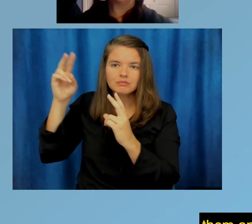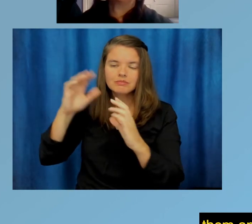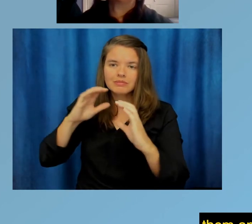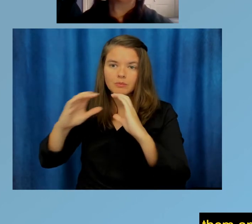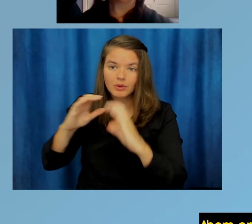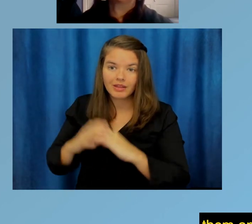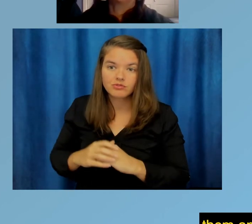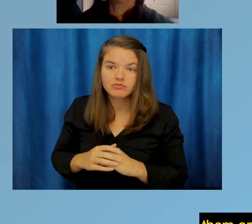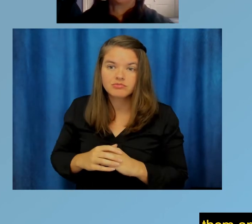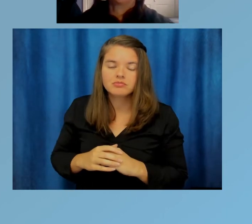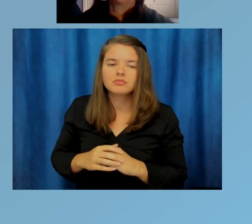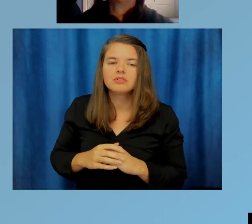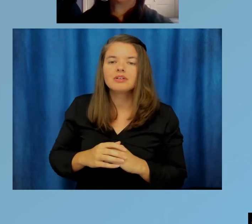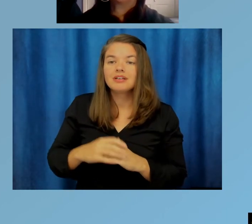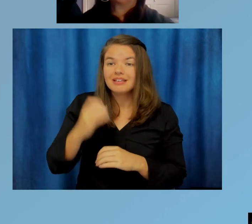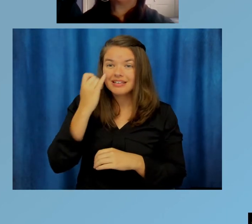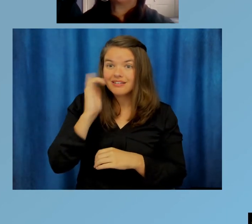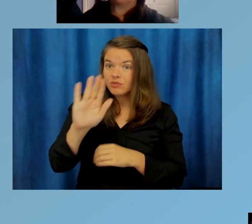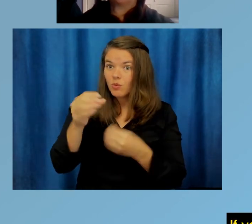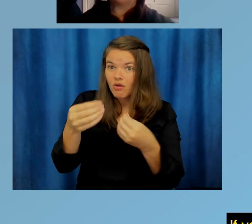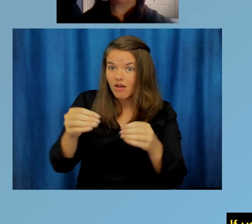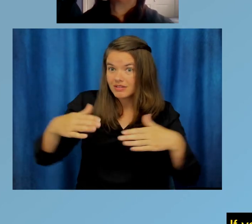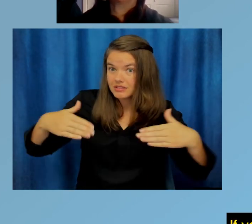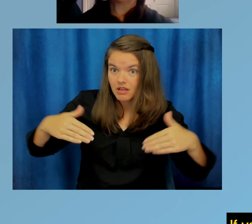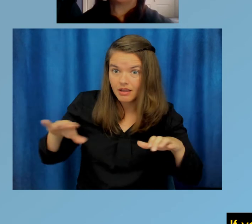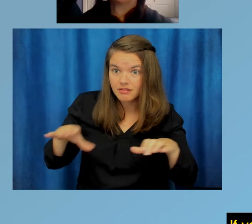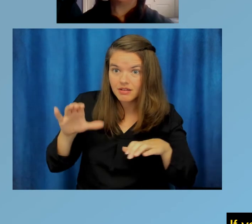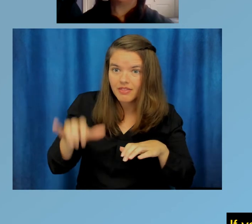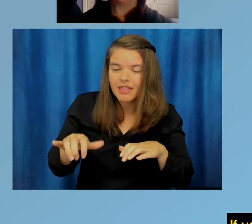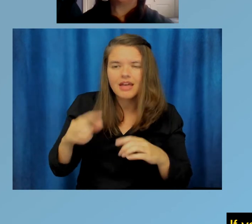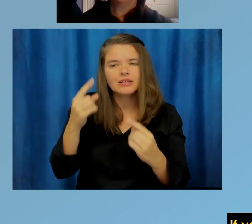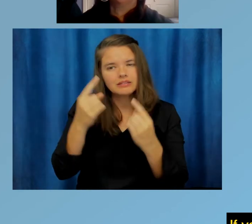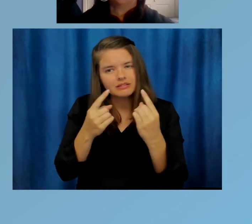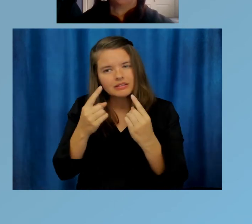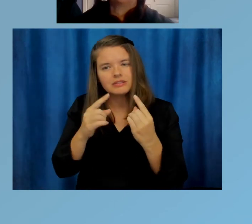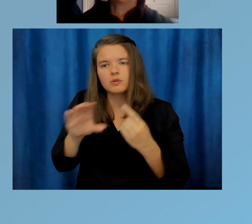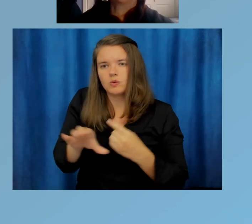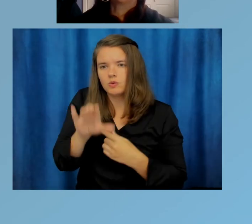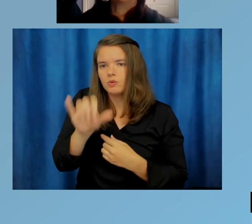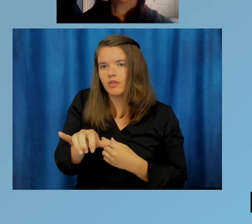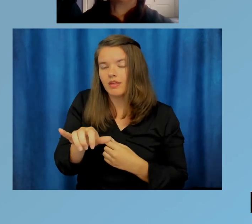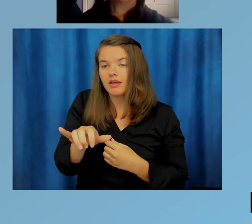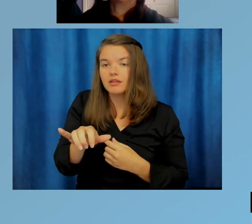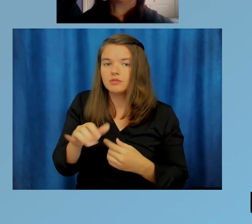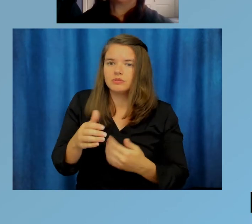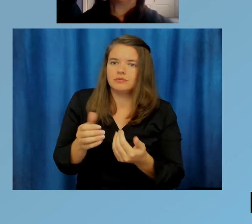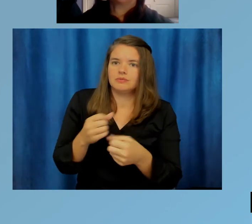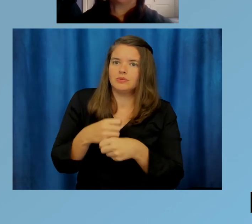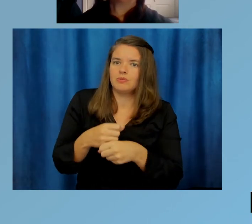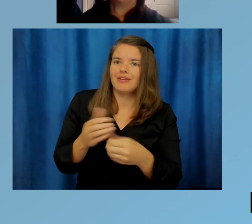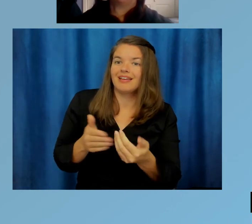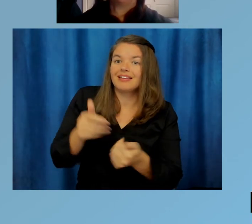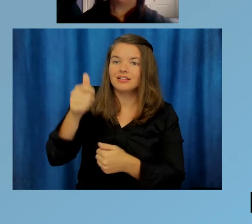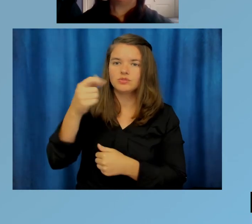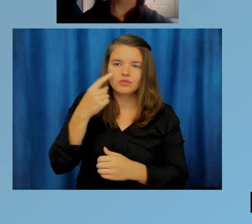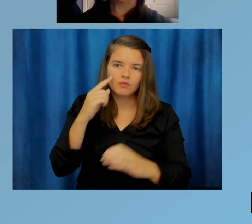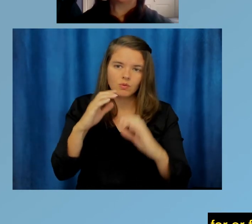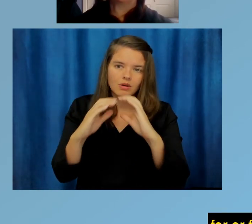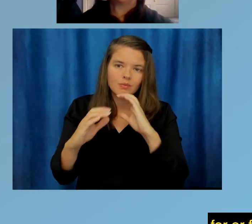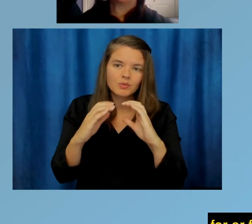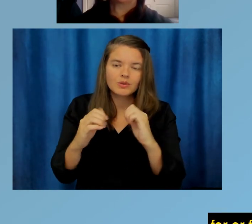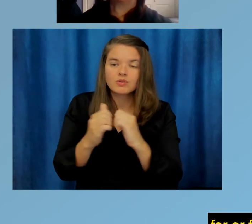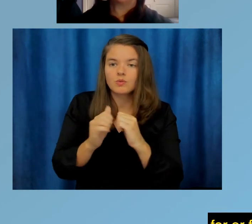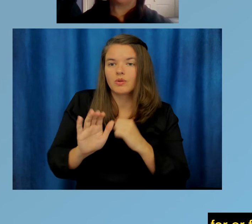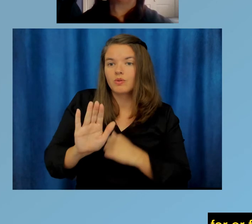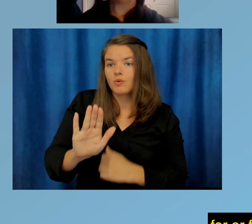no miscommunications. So that's really something, if your office hasn't already done, consider doing something like that to make it